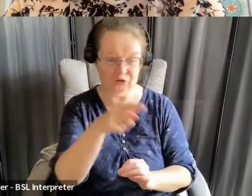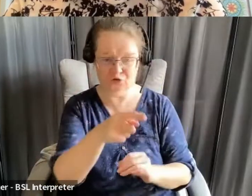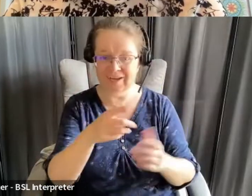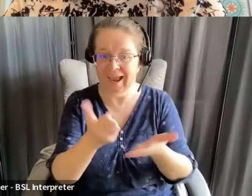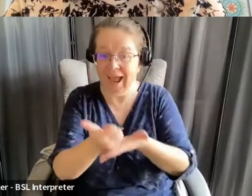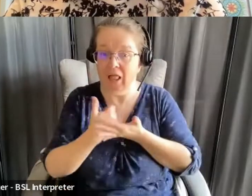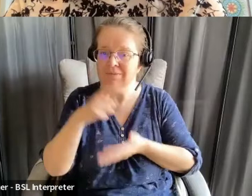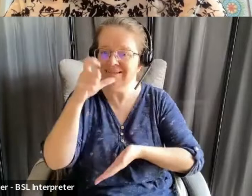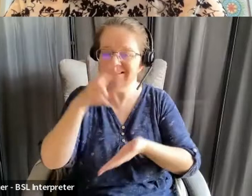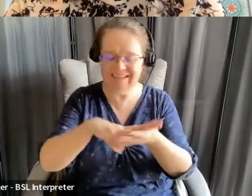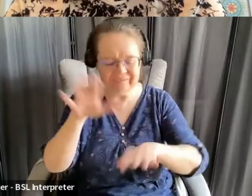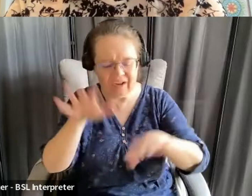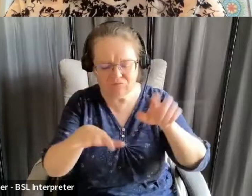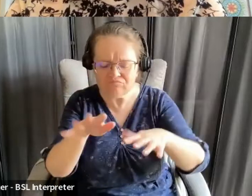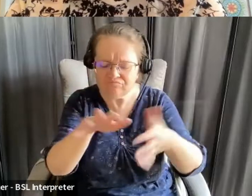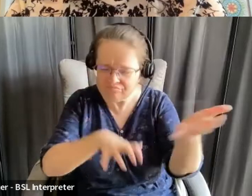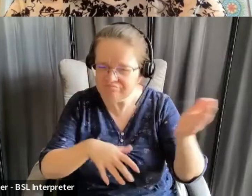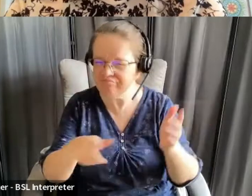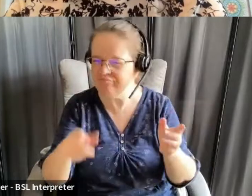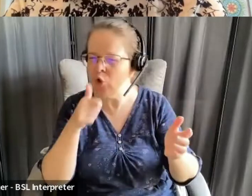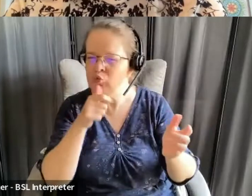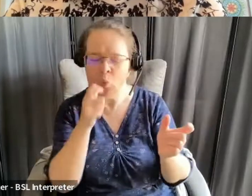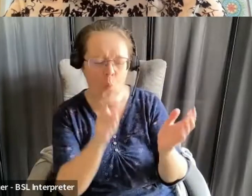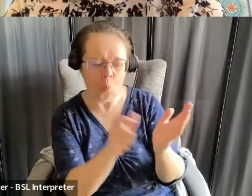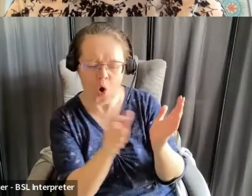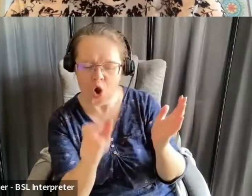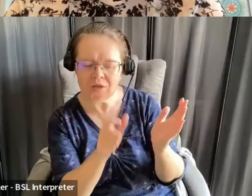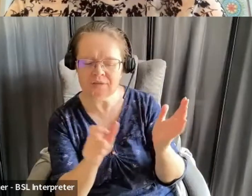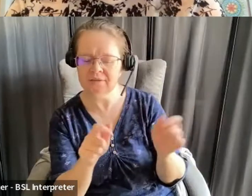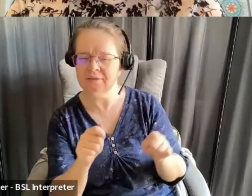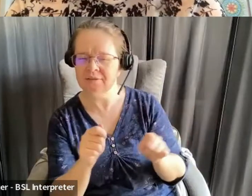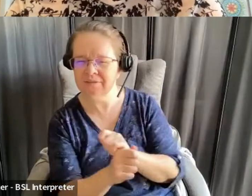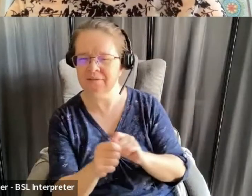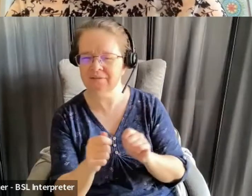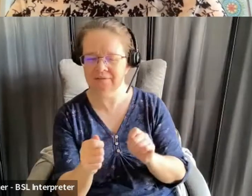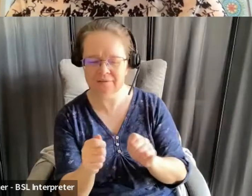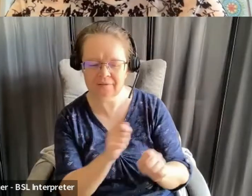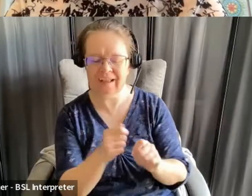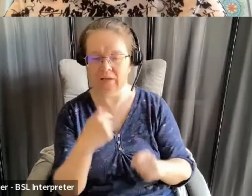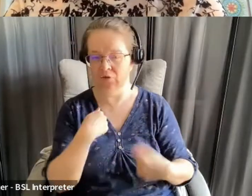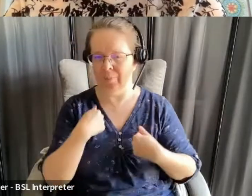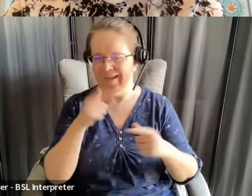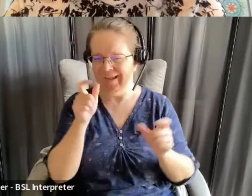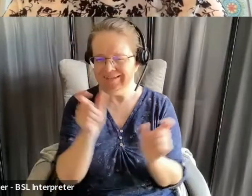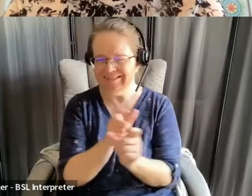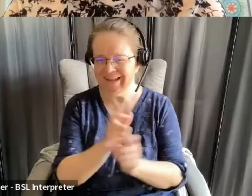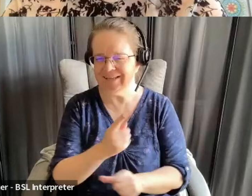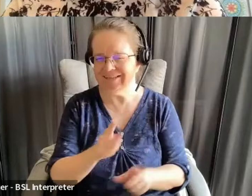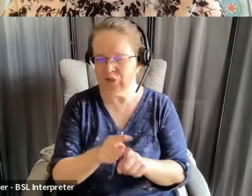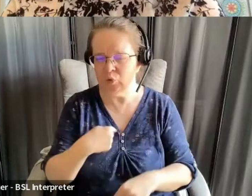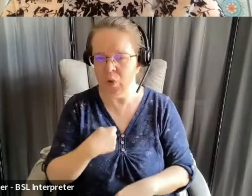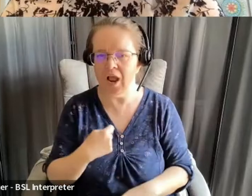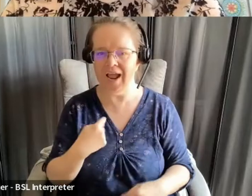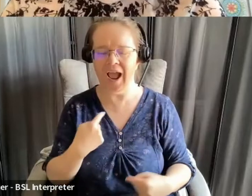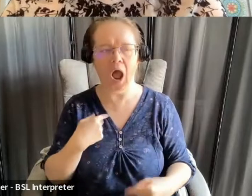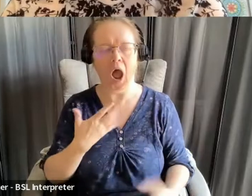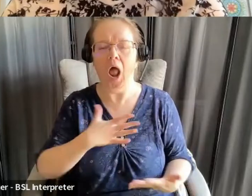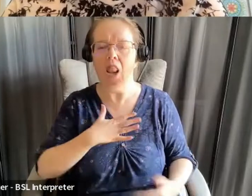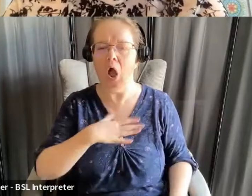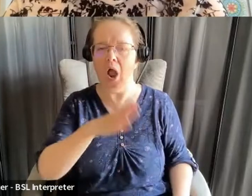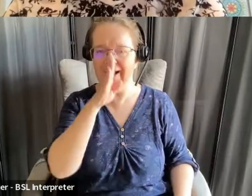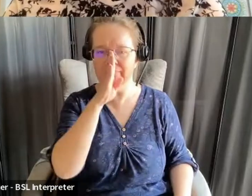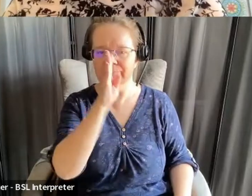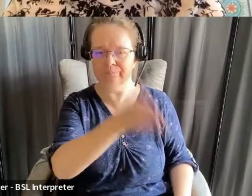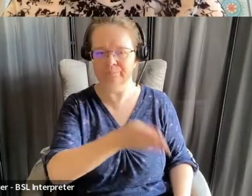that, we use these words, which for me, also being dyslexic, I say it how it is, and I don't understand